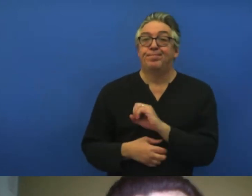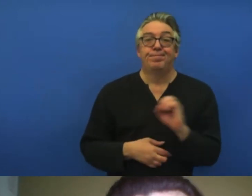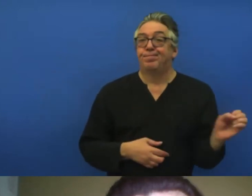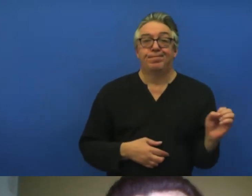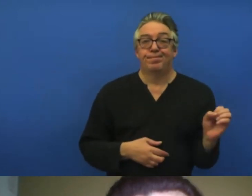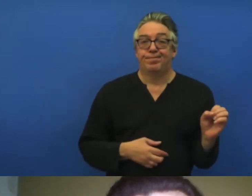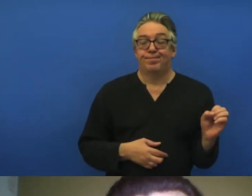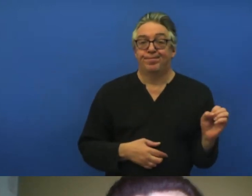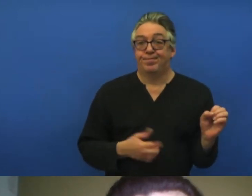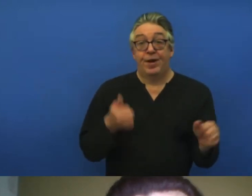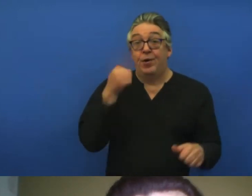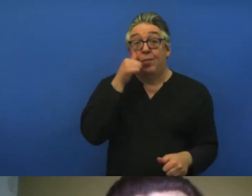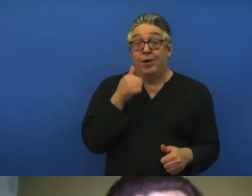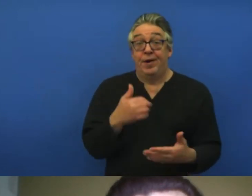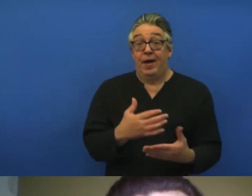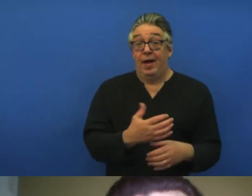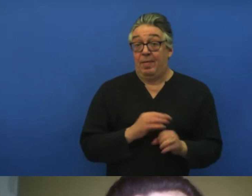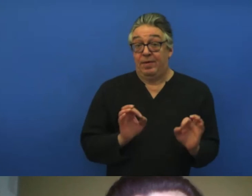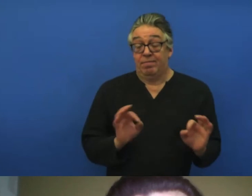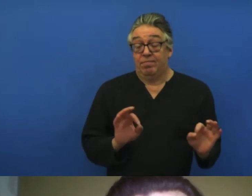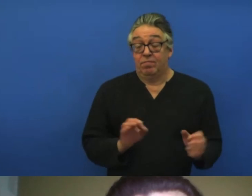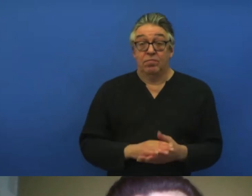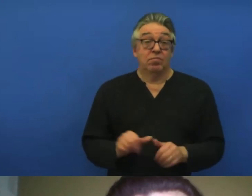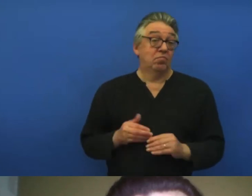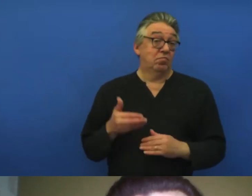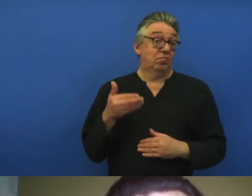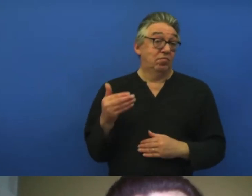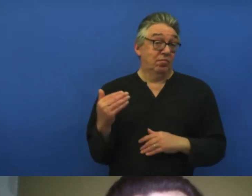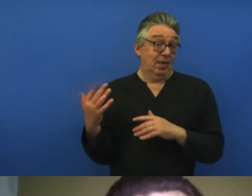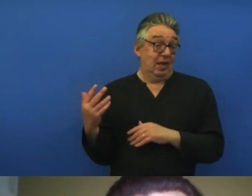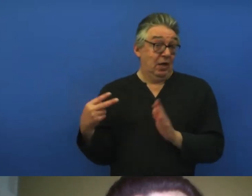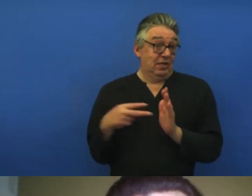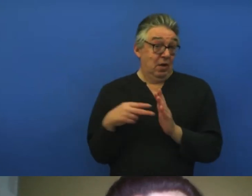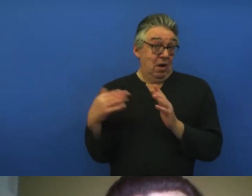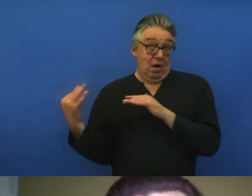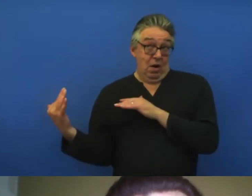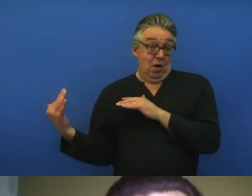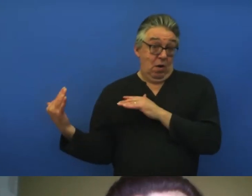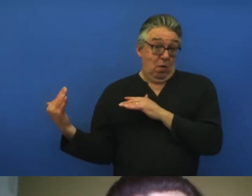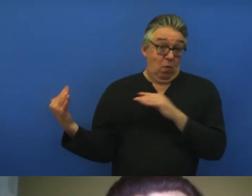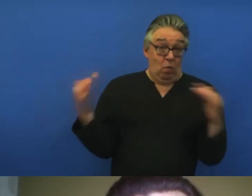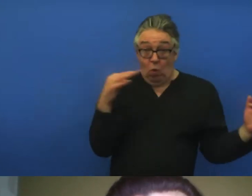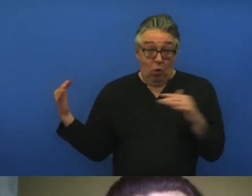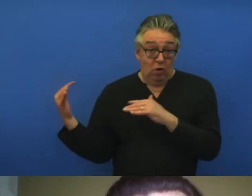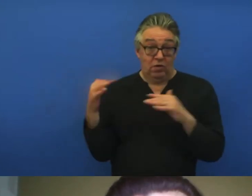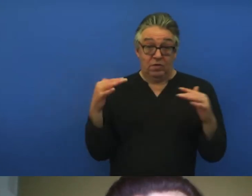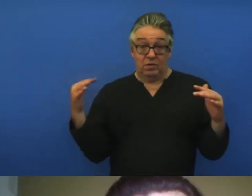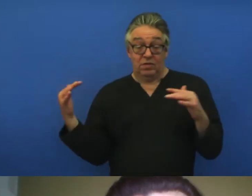the surgery. Then the war started in Syria, and I had to move on with my life, coexisting with my